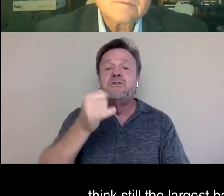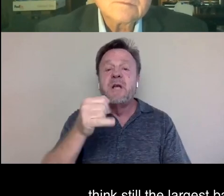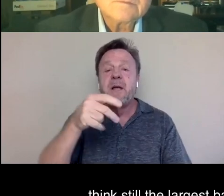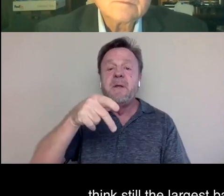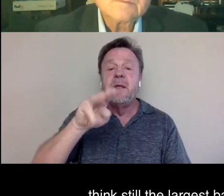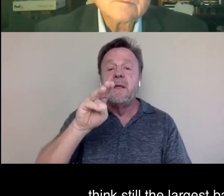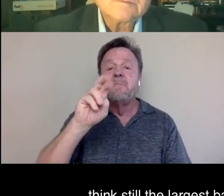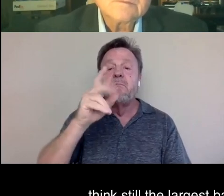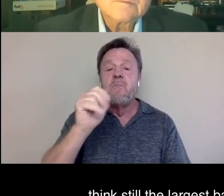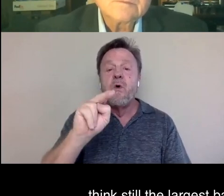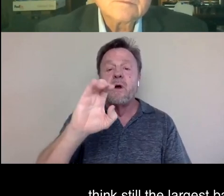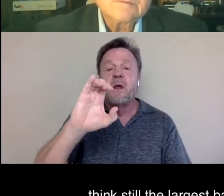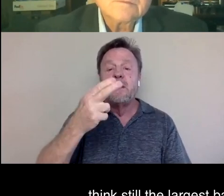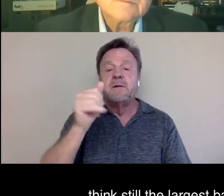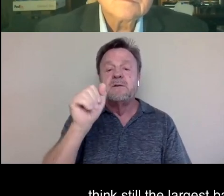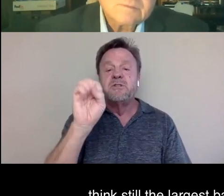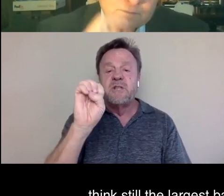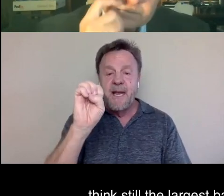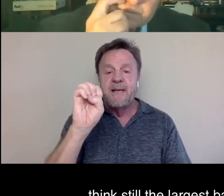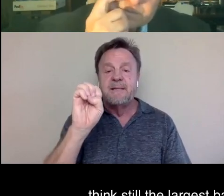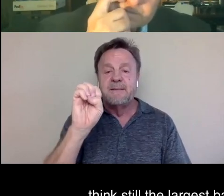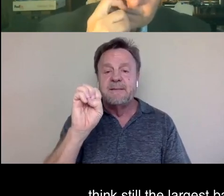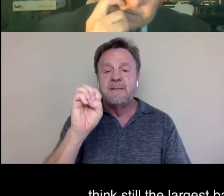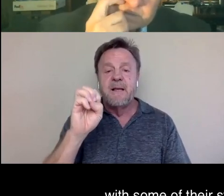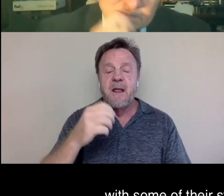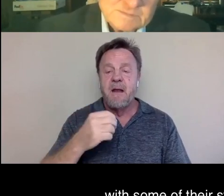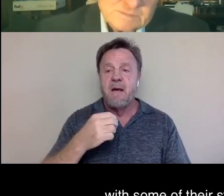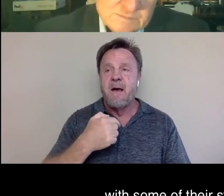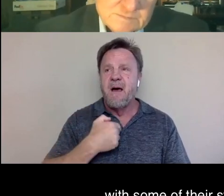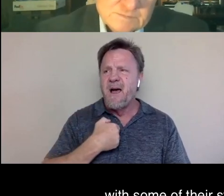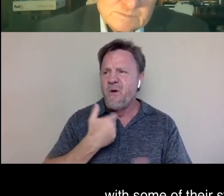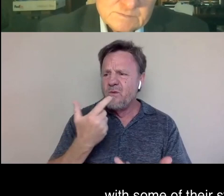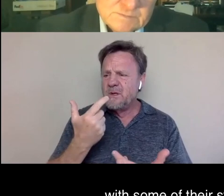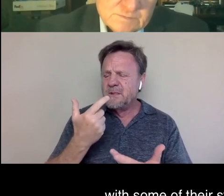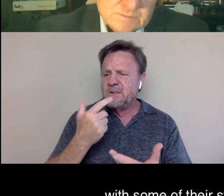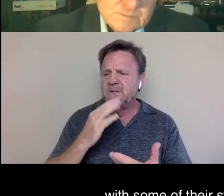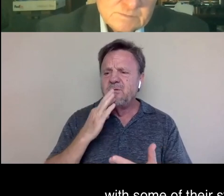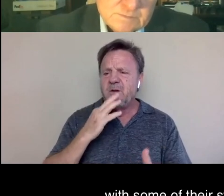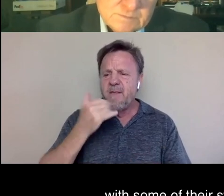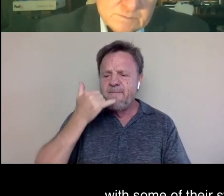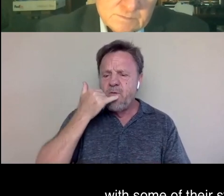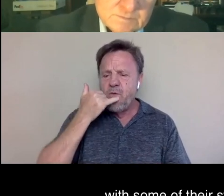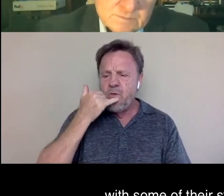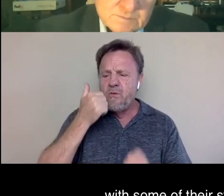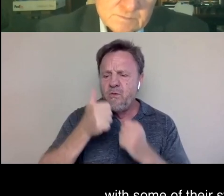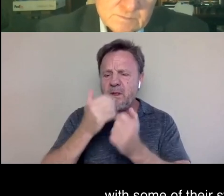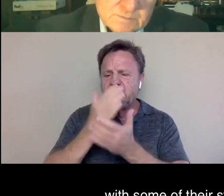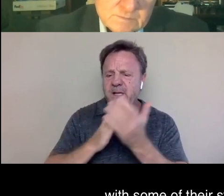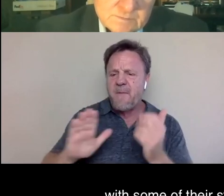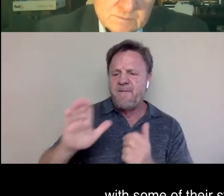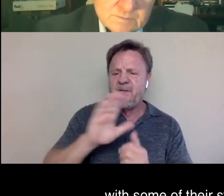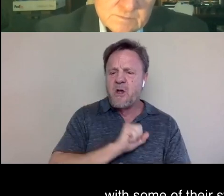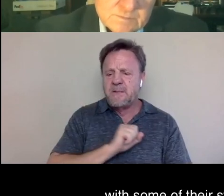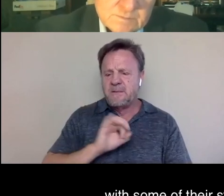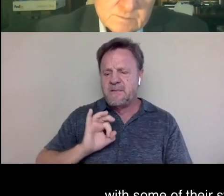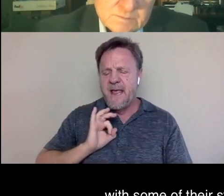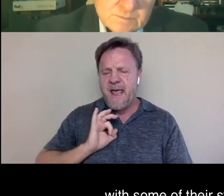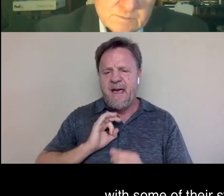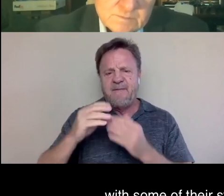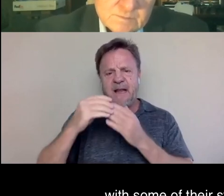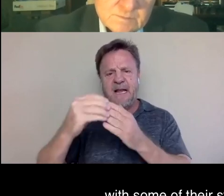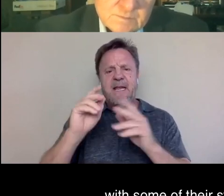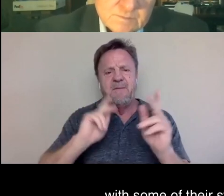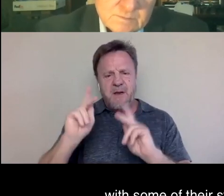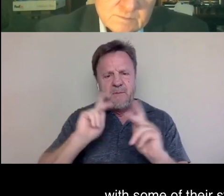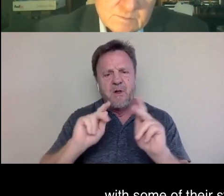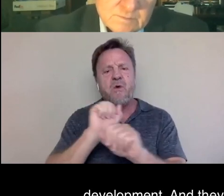Chase. And I was on a call with some of their staff, lead people who work on